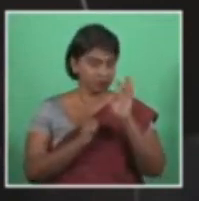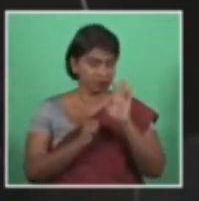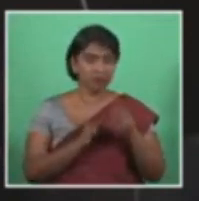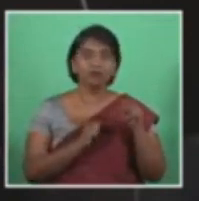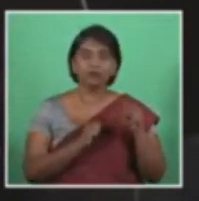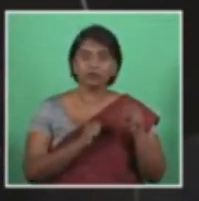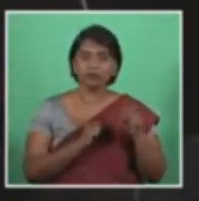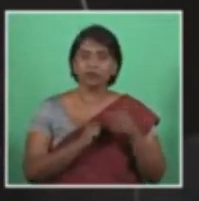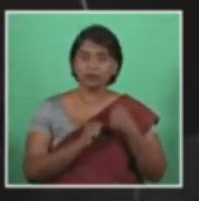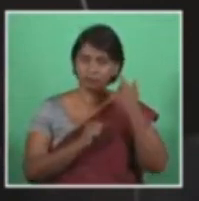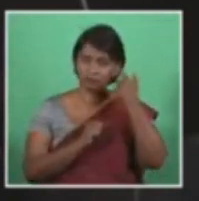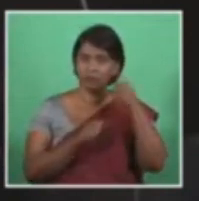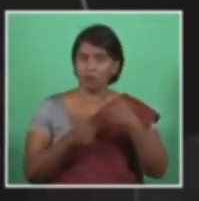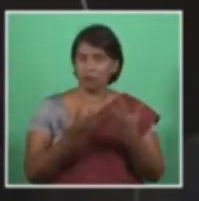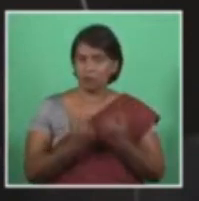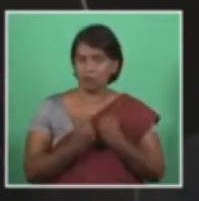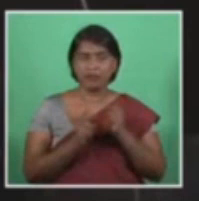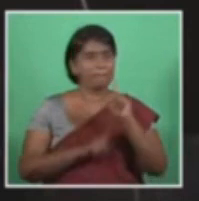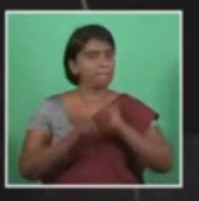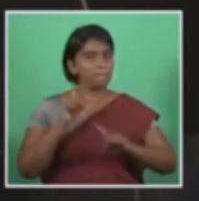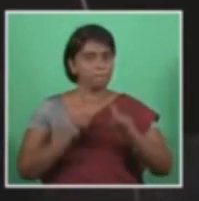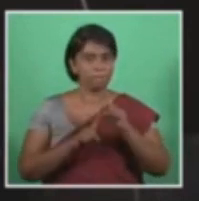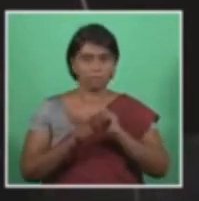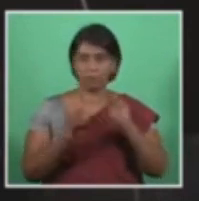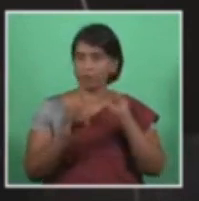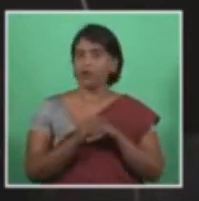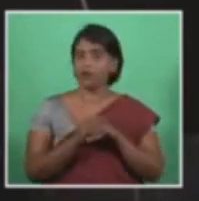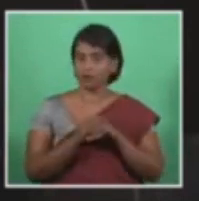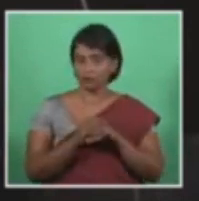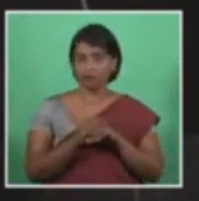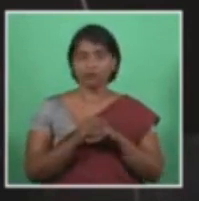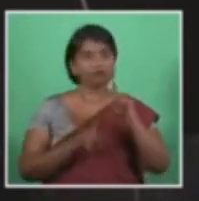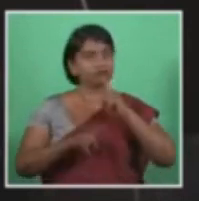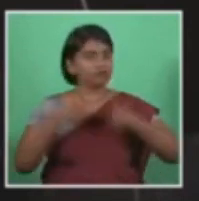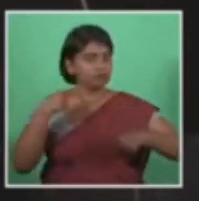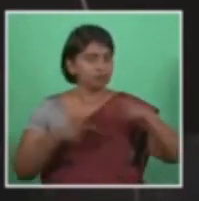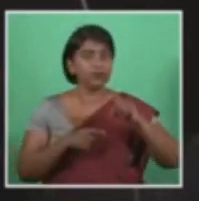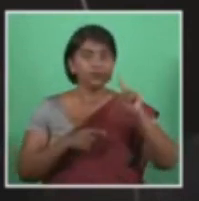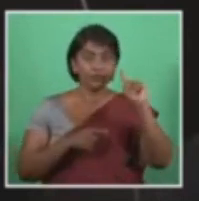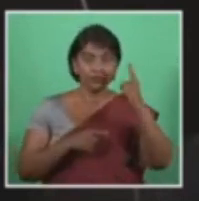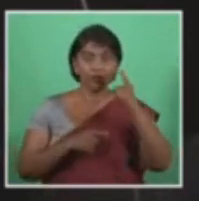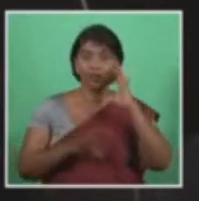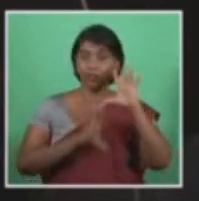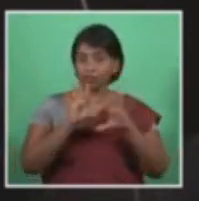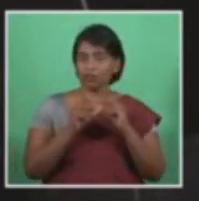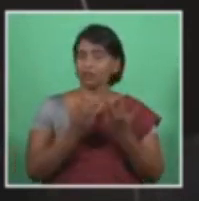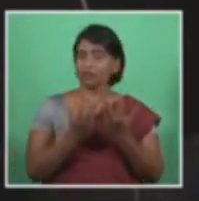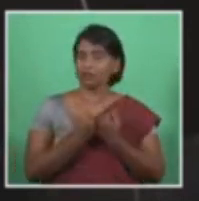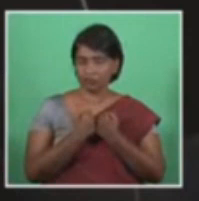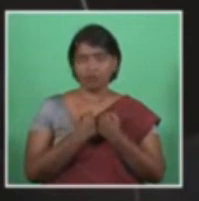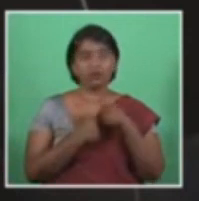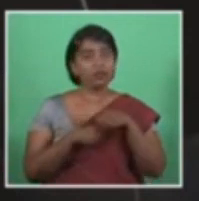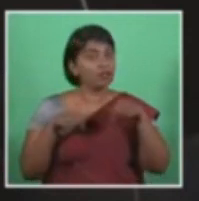nan ma hitane apita awashyai me parliamentuwa tula sangwadaya palibuwenma apita toraturu awashya